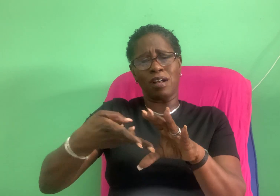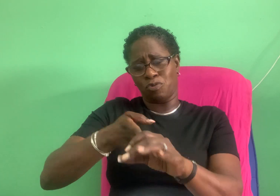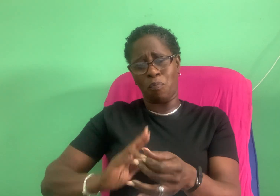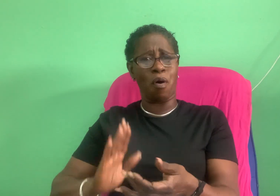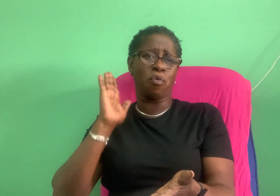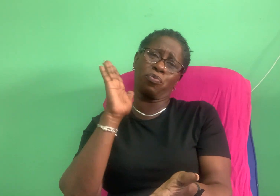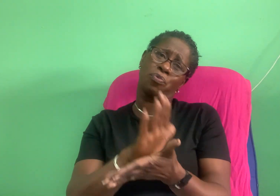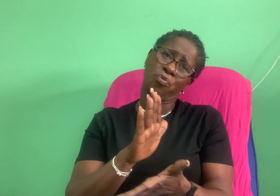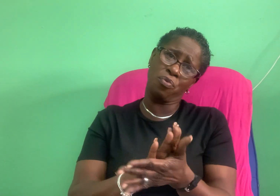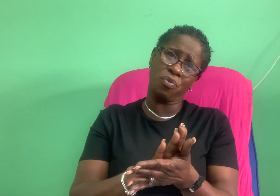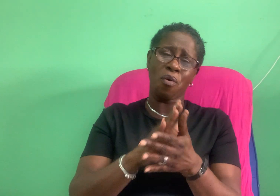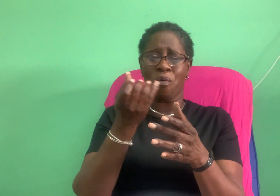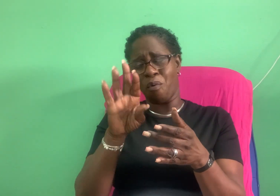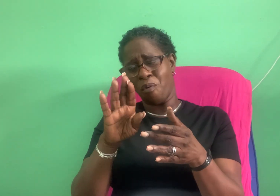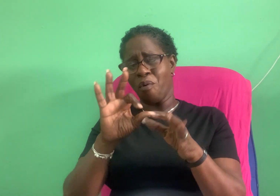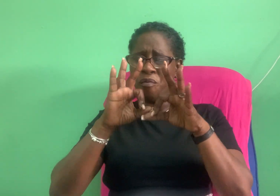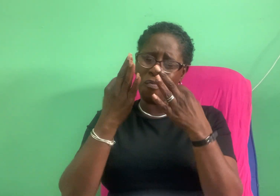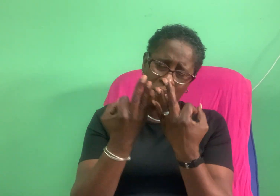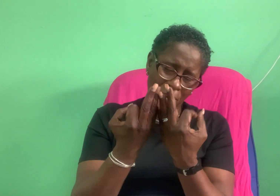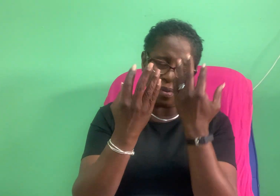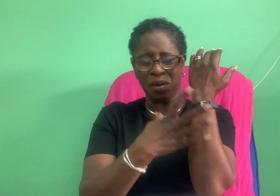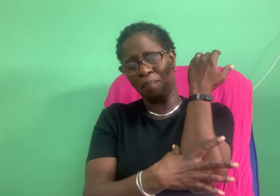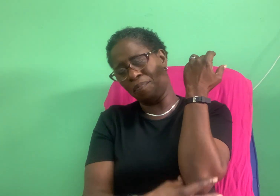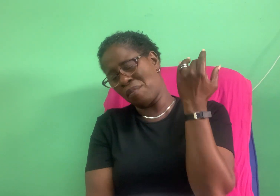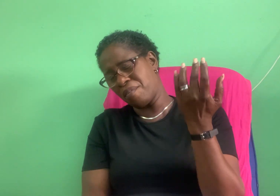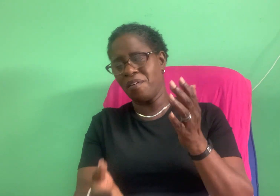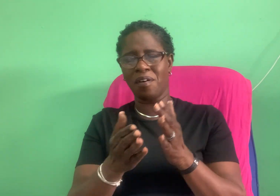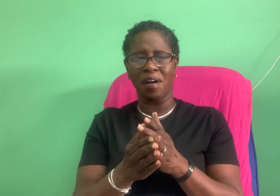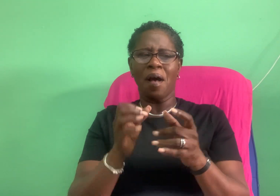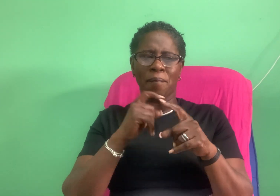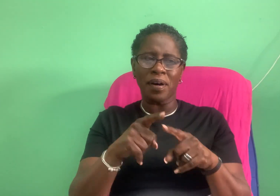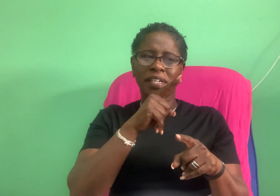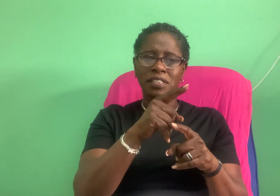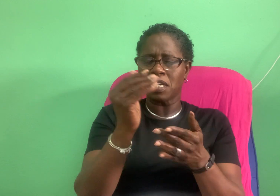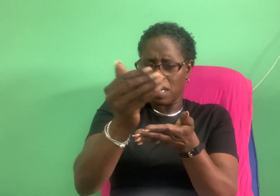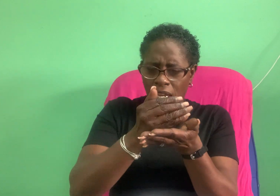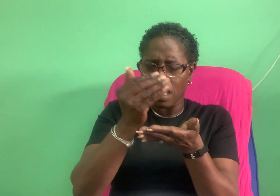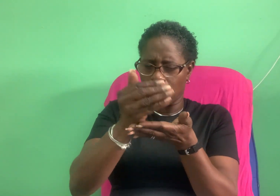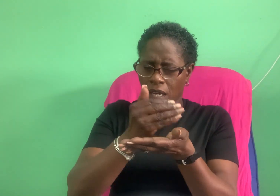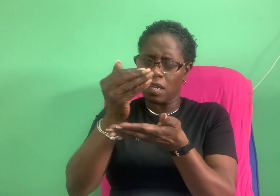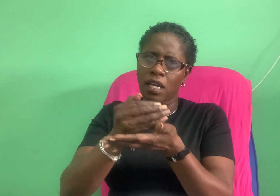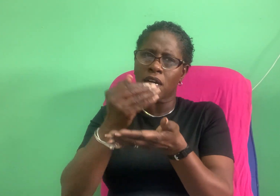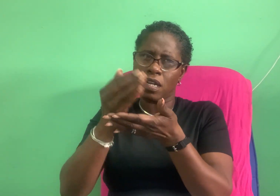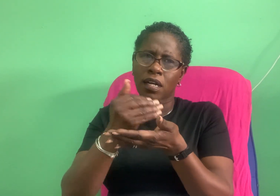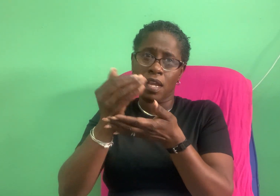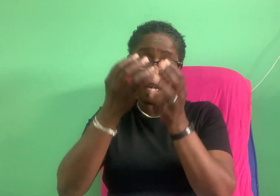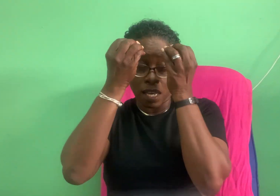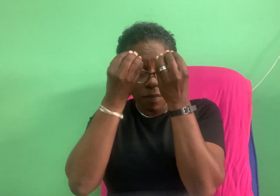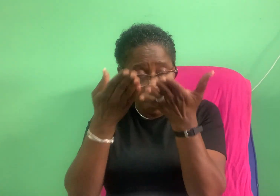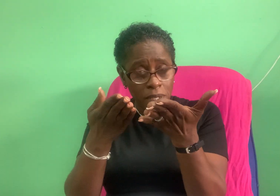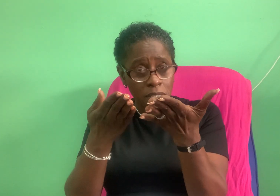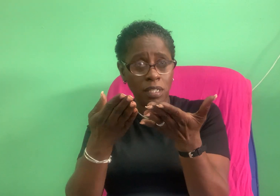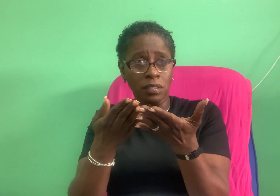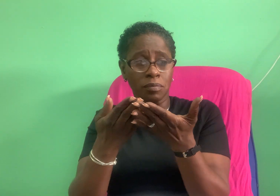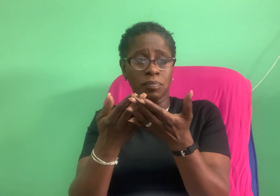limited socioeconomic resources. But as we've been keeping track of data within our specific housing program, we're a